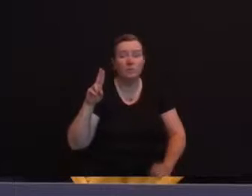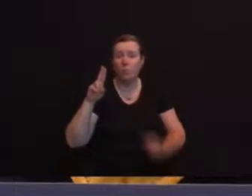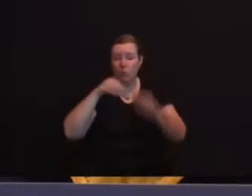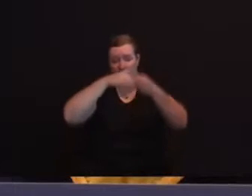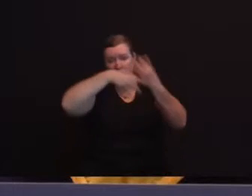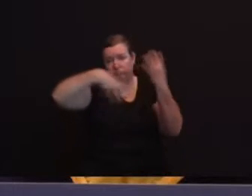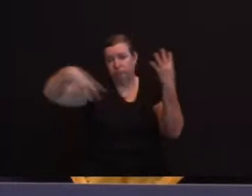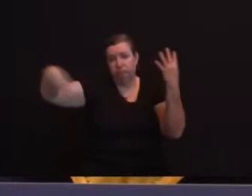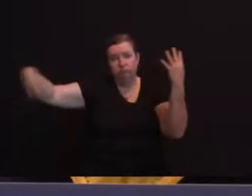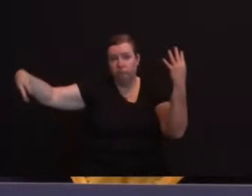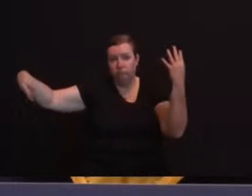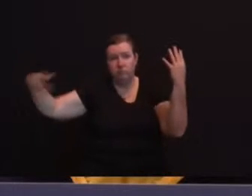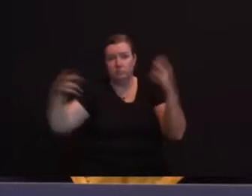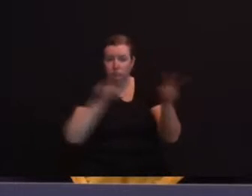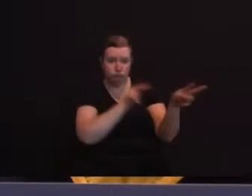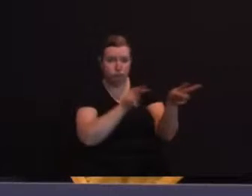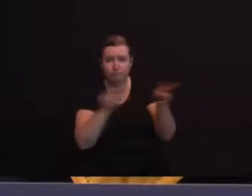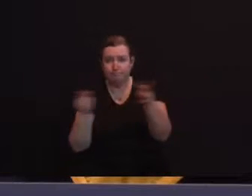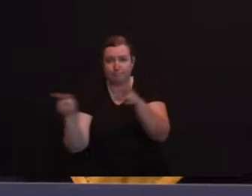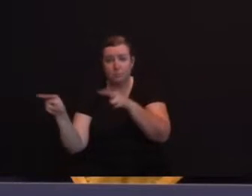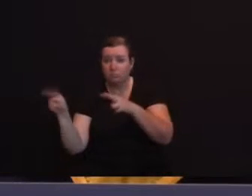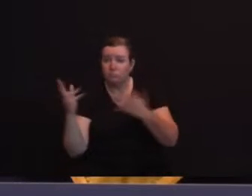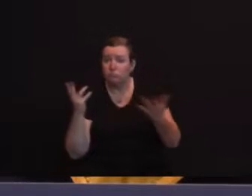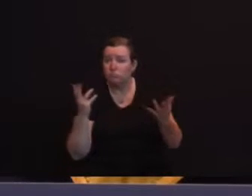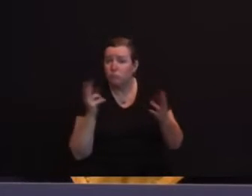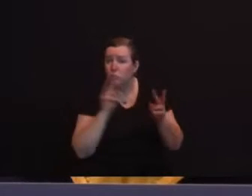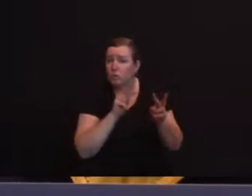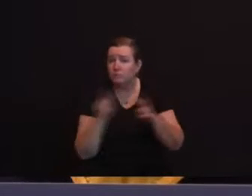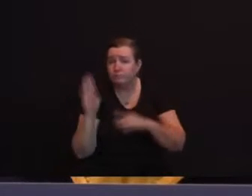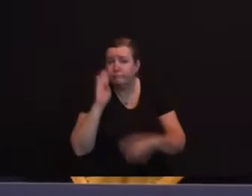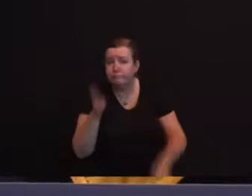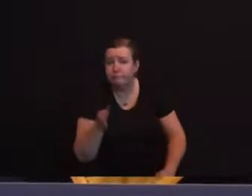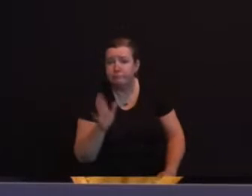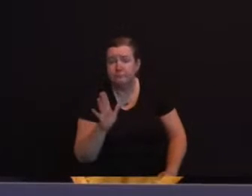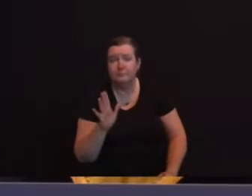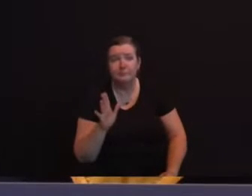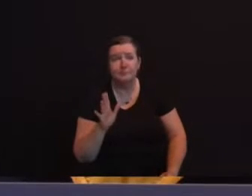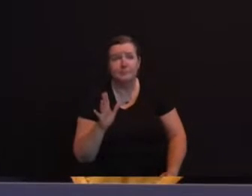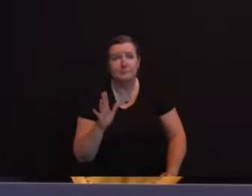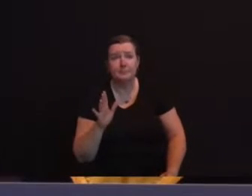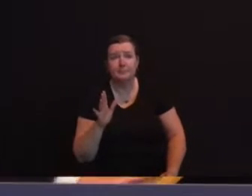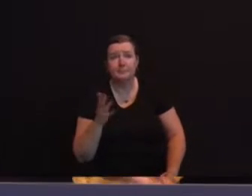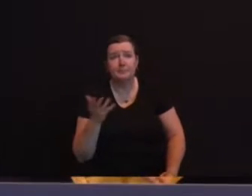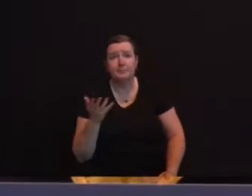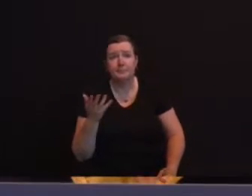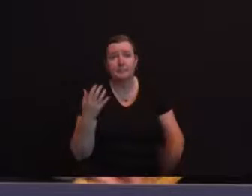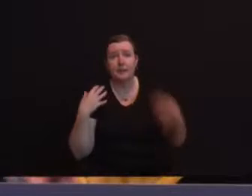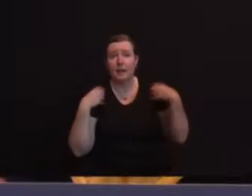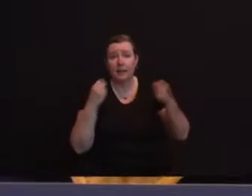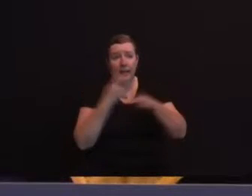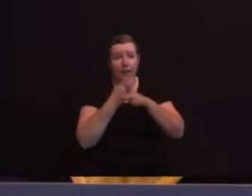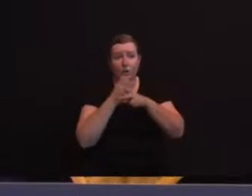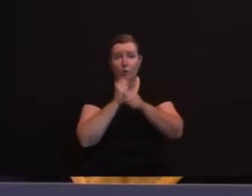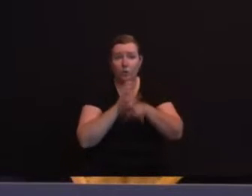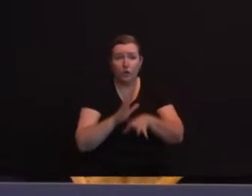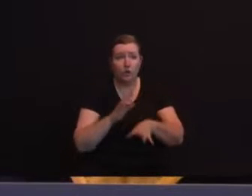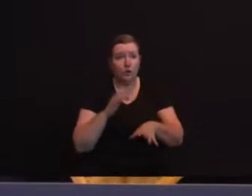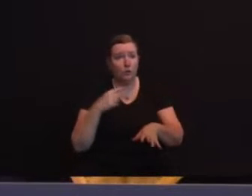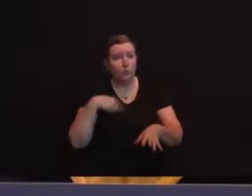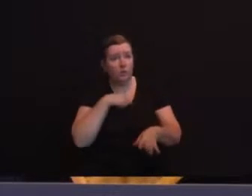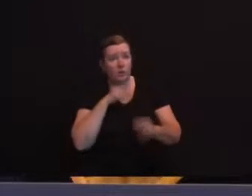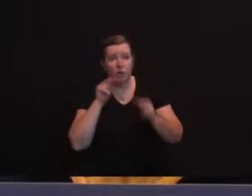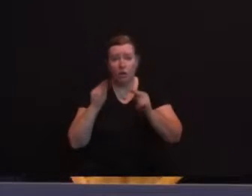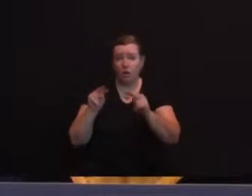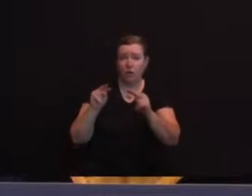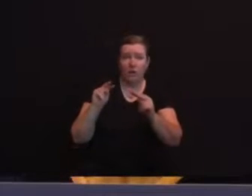be the portfolio that we look at. I mean, Judy, you've said this. When we look at our capacities, and Pat, you're overseeing the OEM buildup